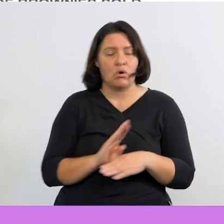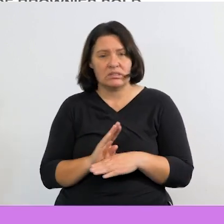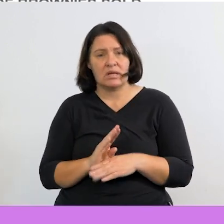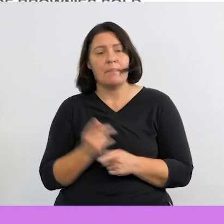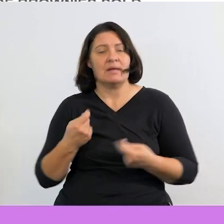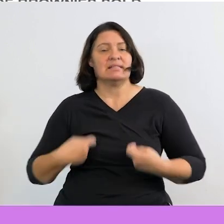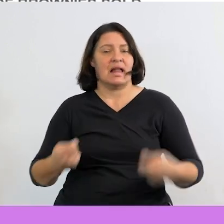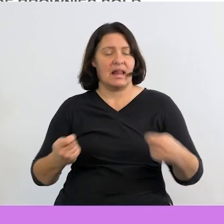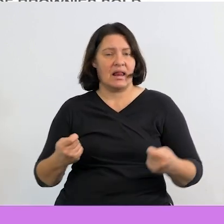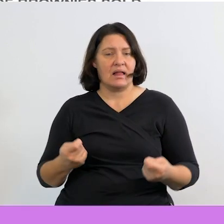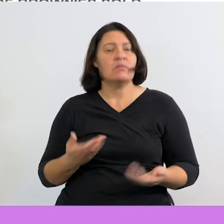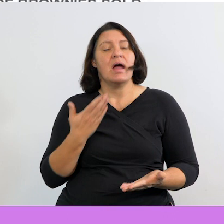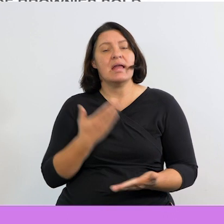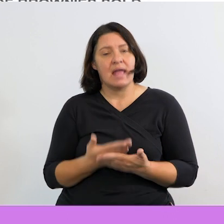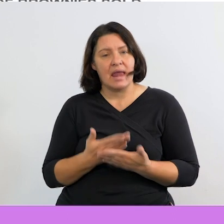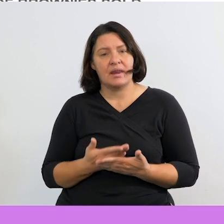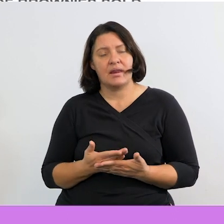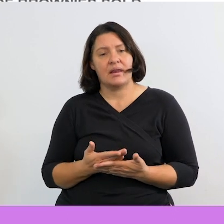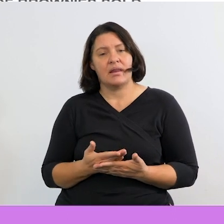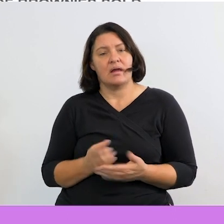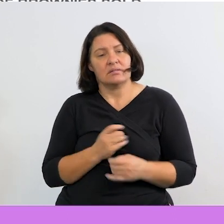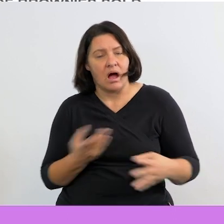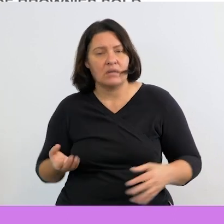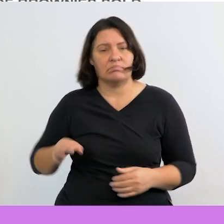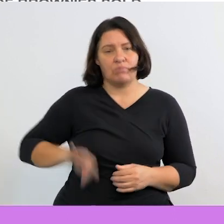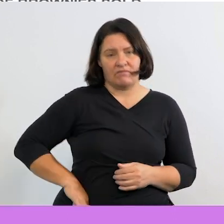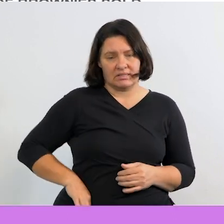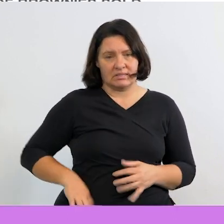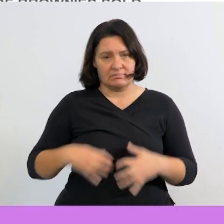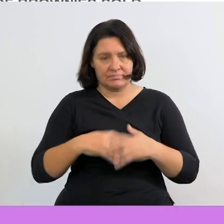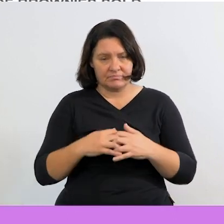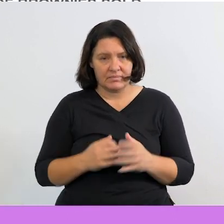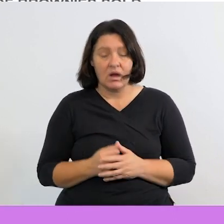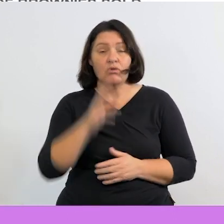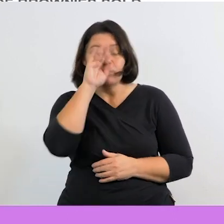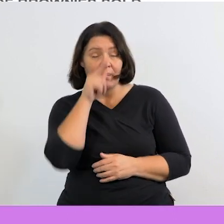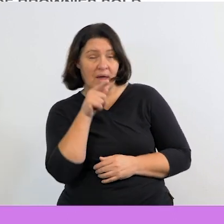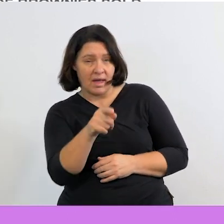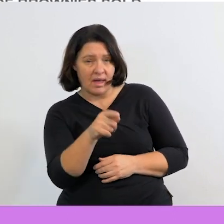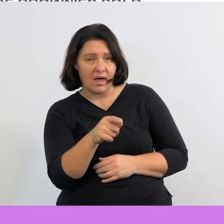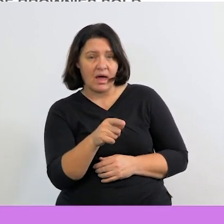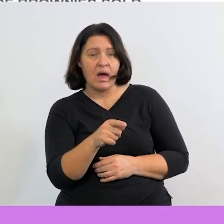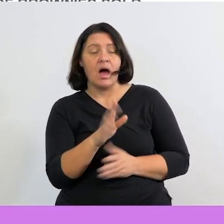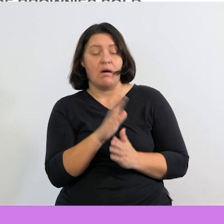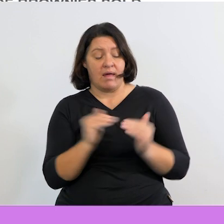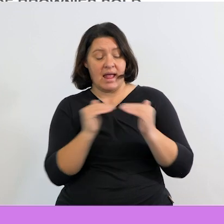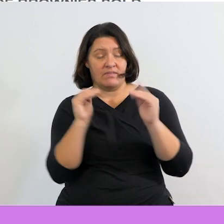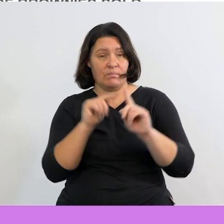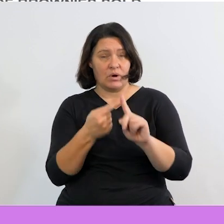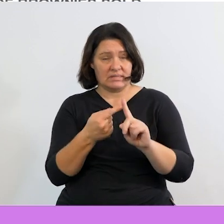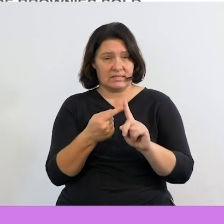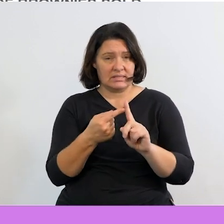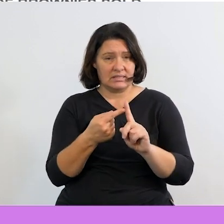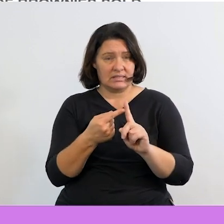many brownies must she sell in order to start to make a profit? Yes. Okay, remember here is our break-even